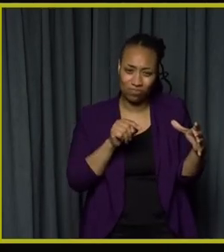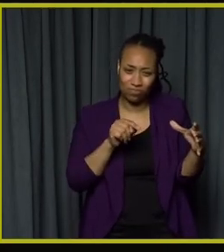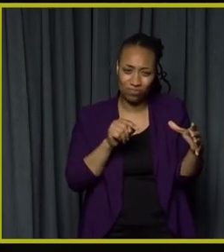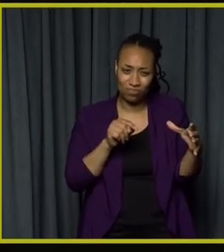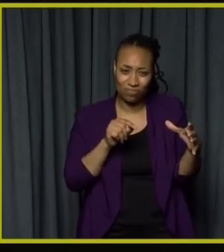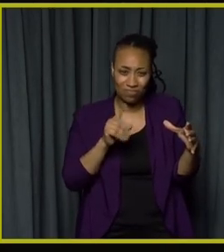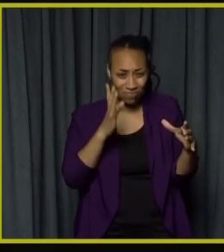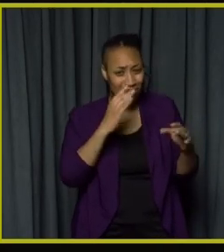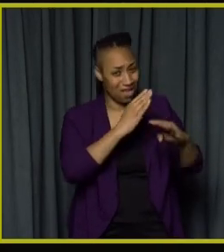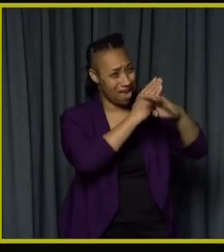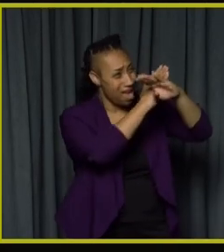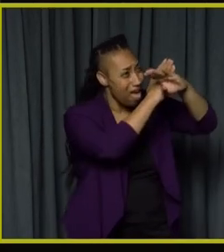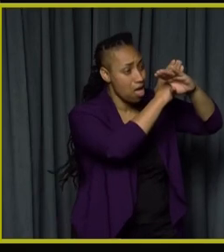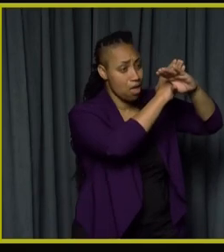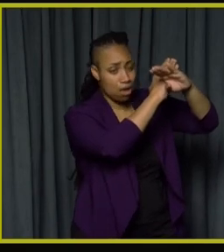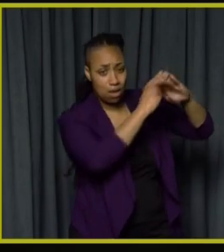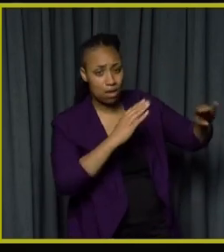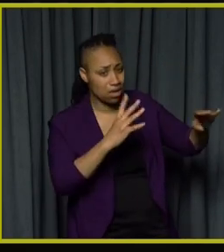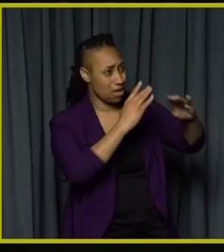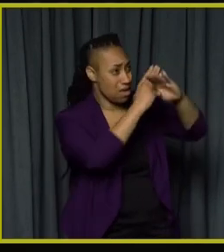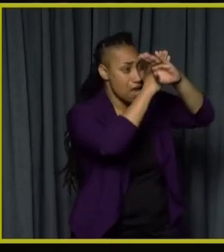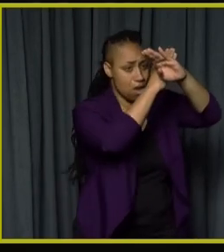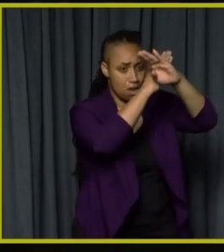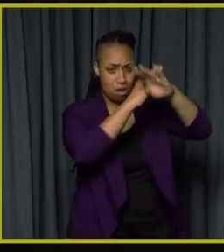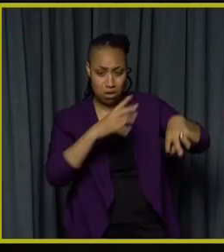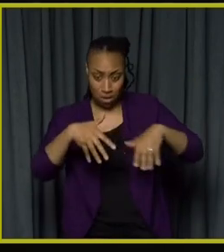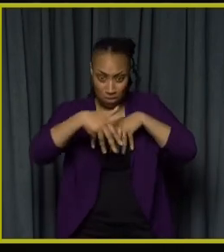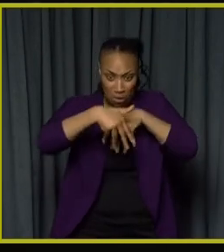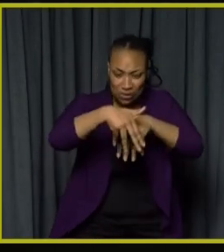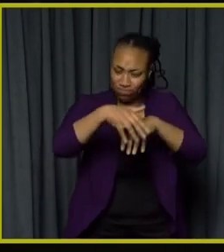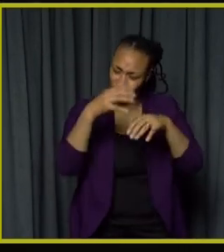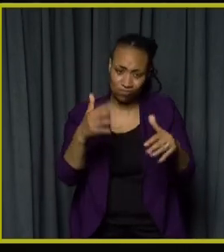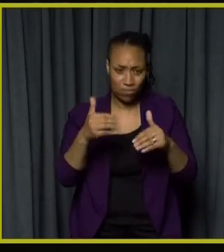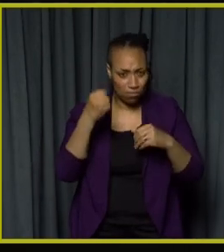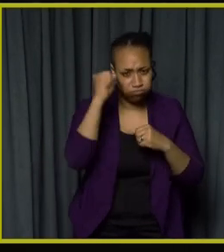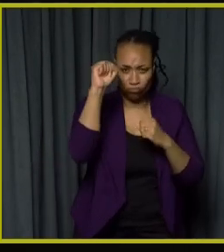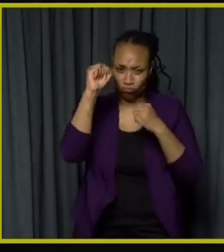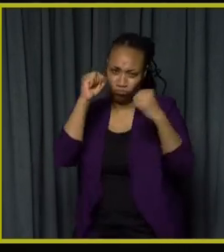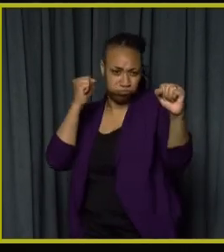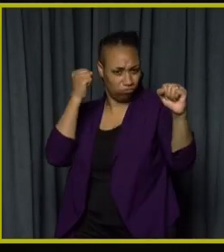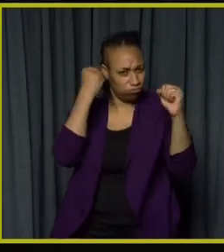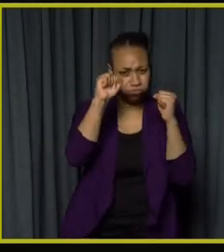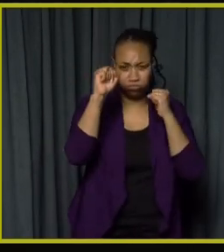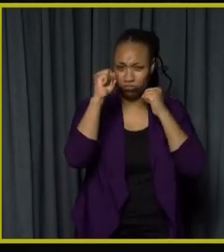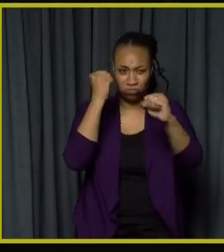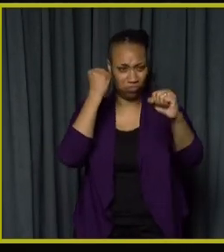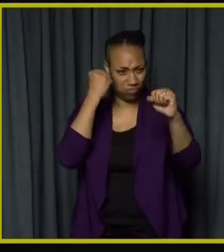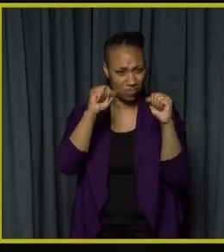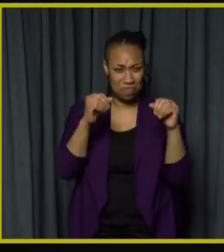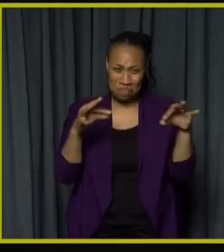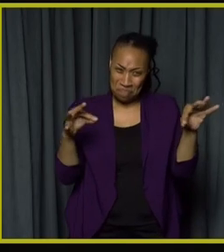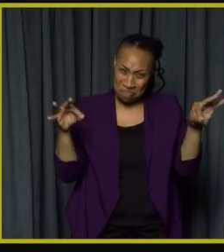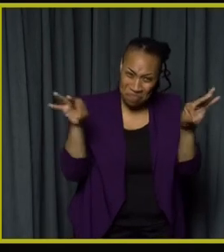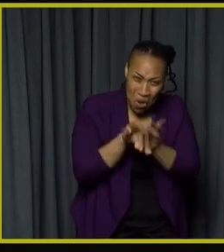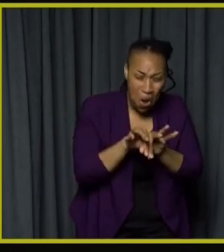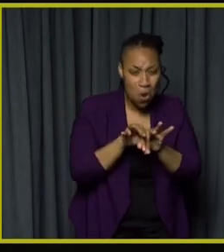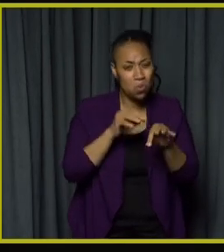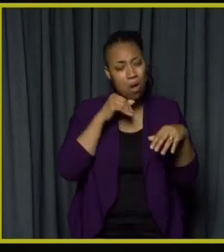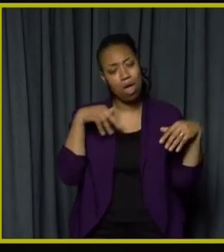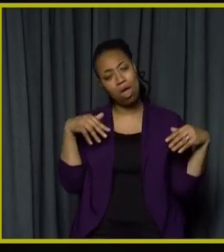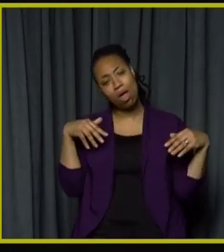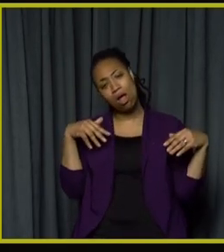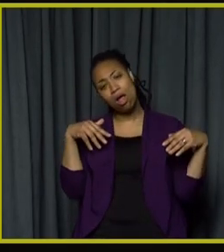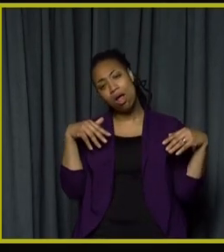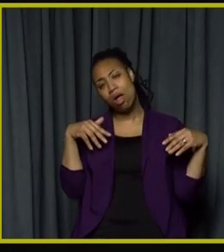every breath we have while we still have time. It's time to rise up. It's time to reconstruct.